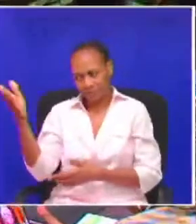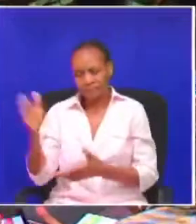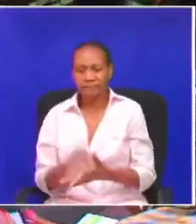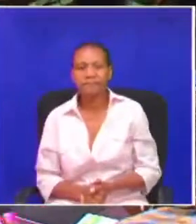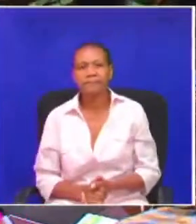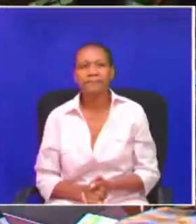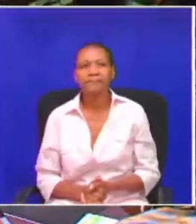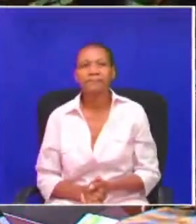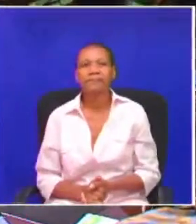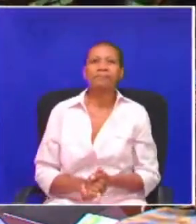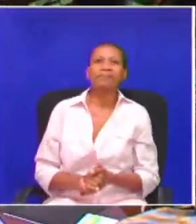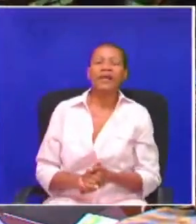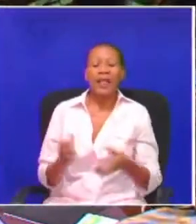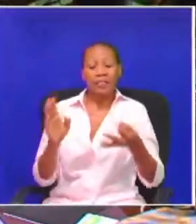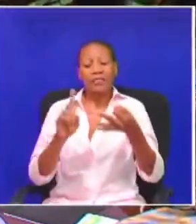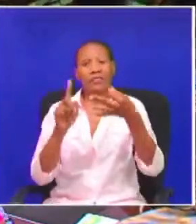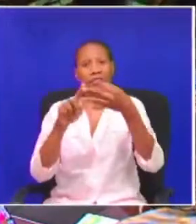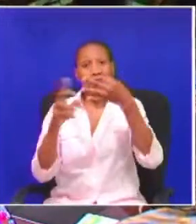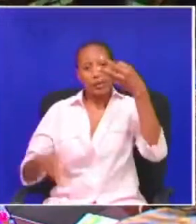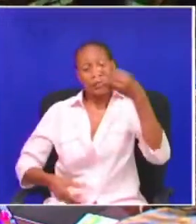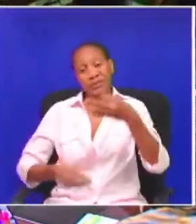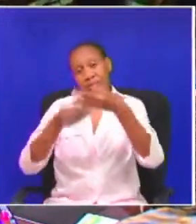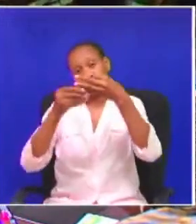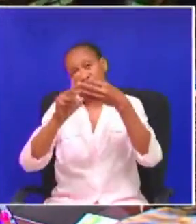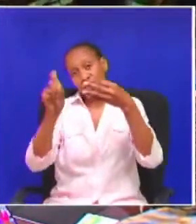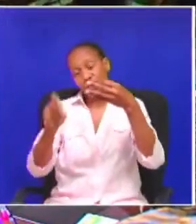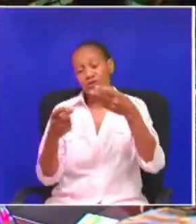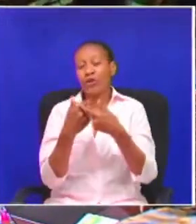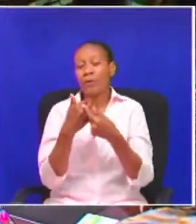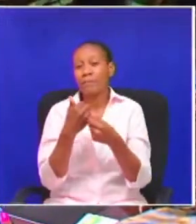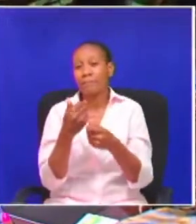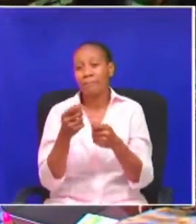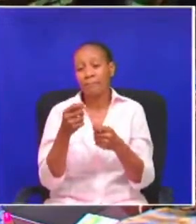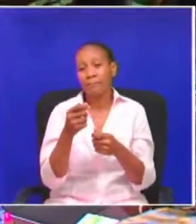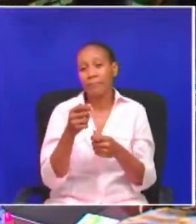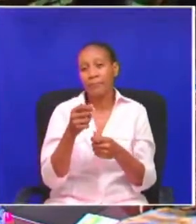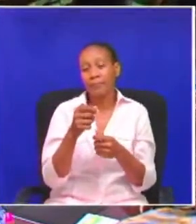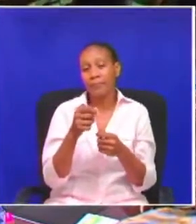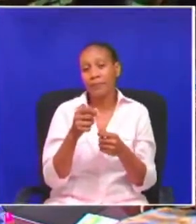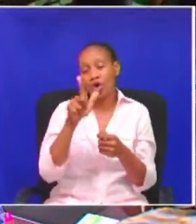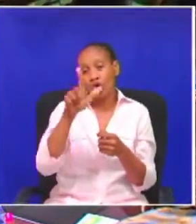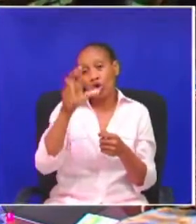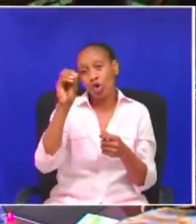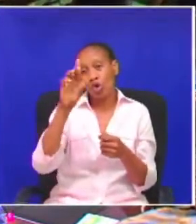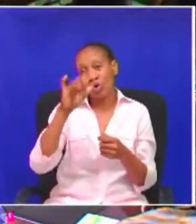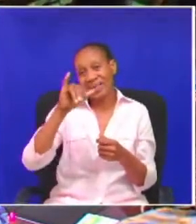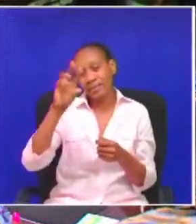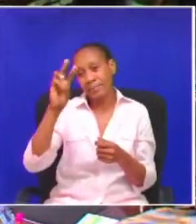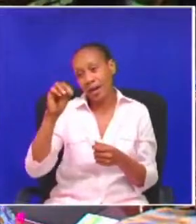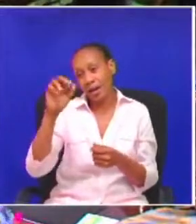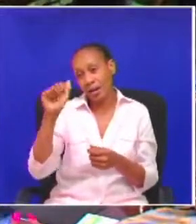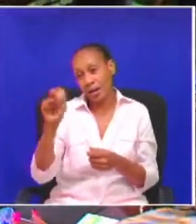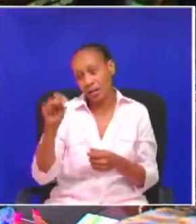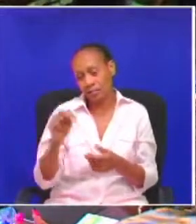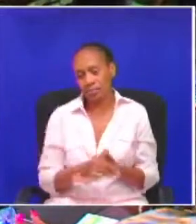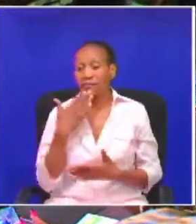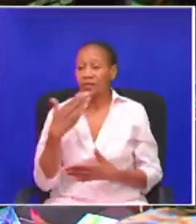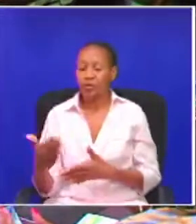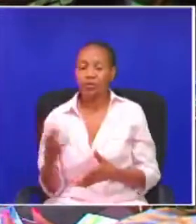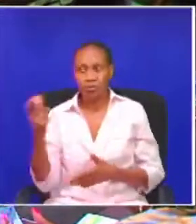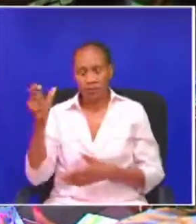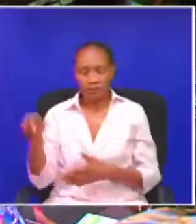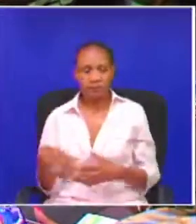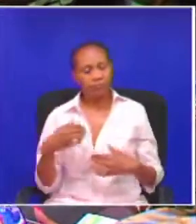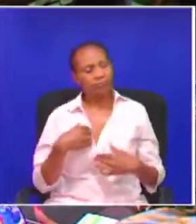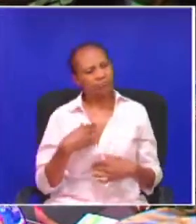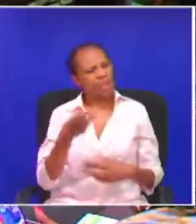President. The third supplementary will be from Mr. J.R.B. Lorimer. Thanks, Madam Speaker. I hear